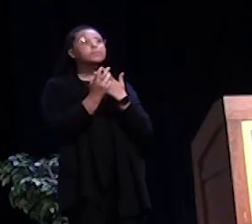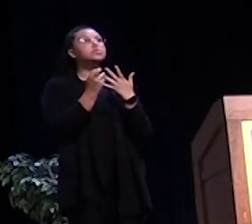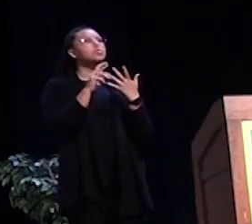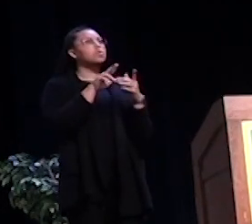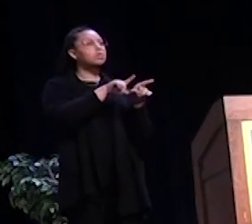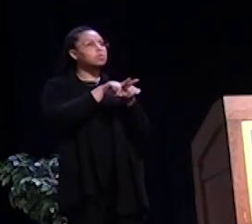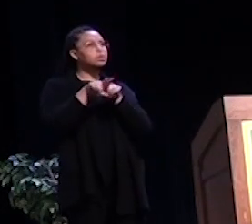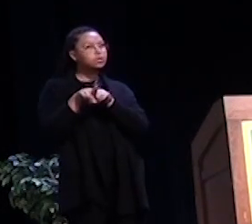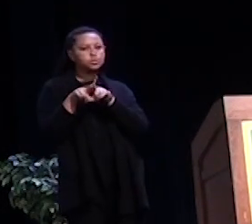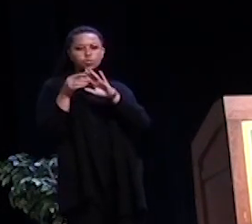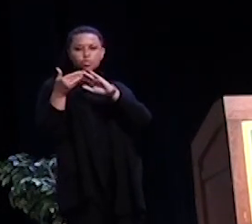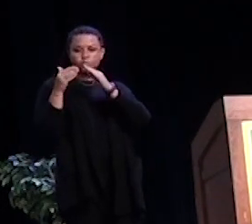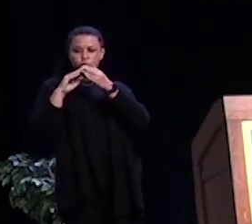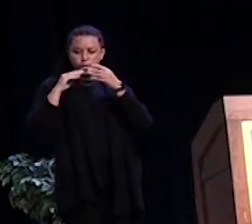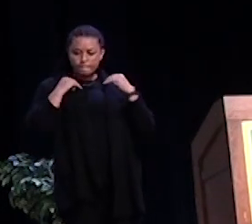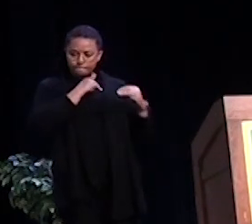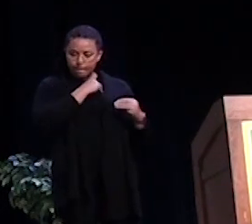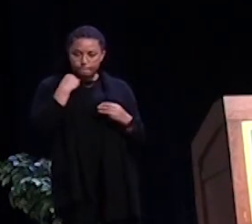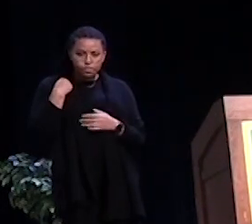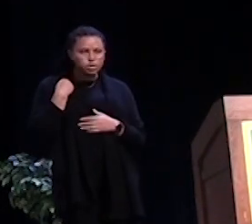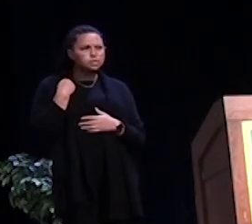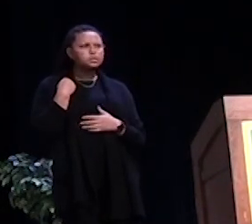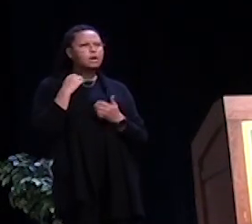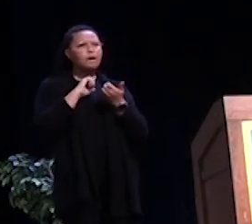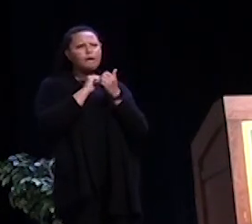about people and community, and how do those things come together?